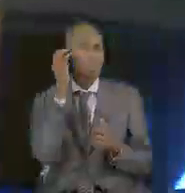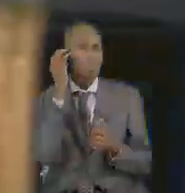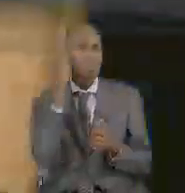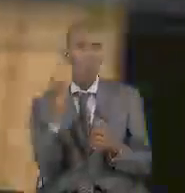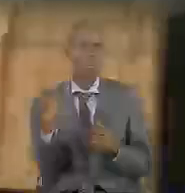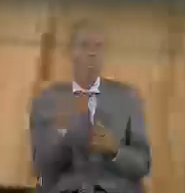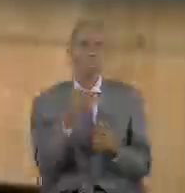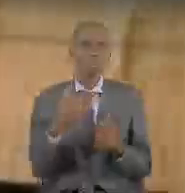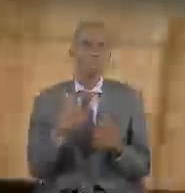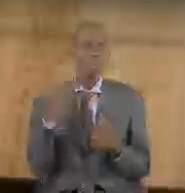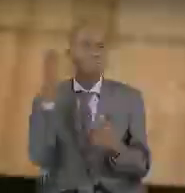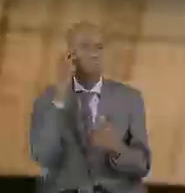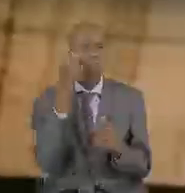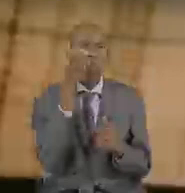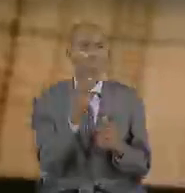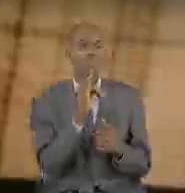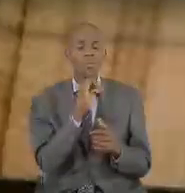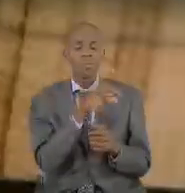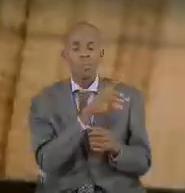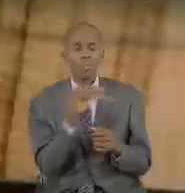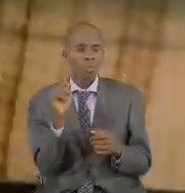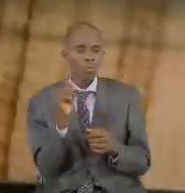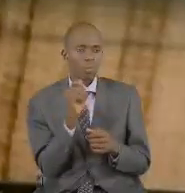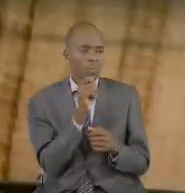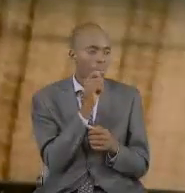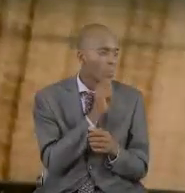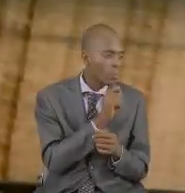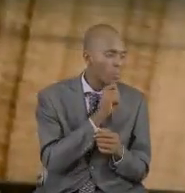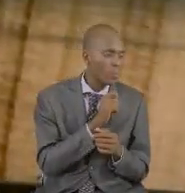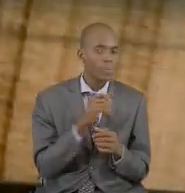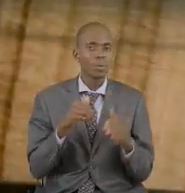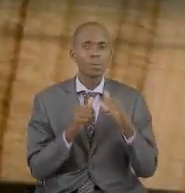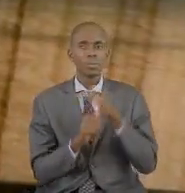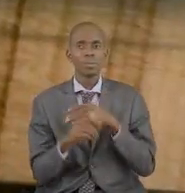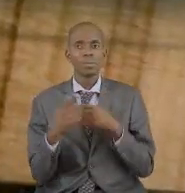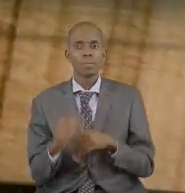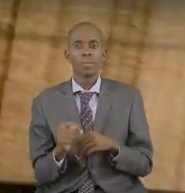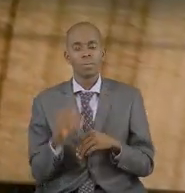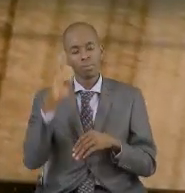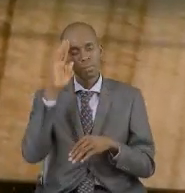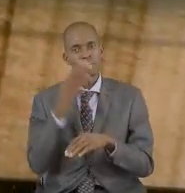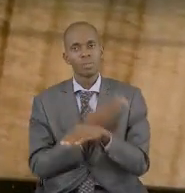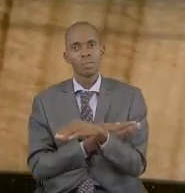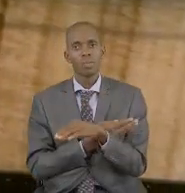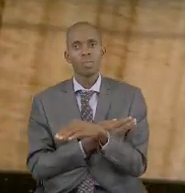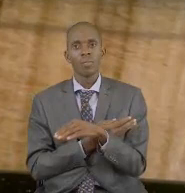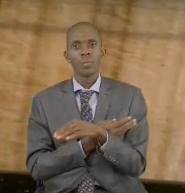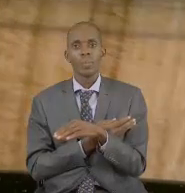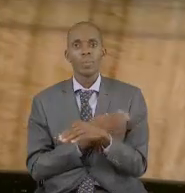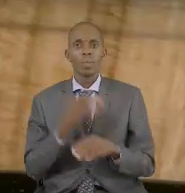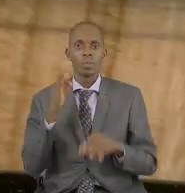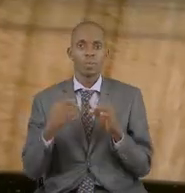they had heard. There's no secret under the sun. If we are converted, they will